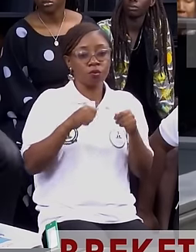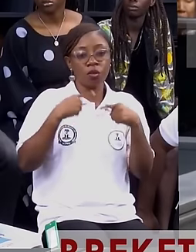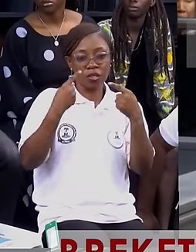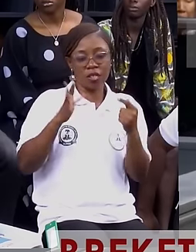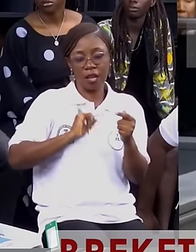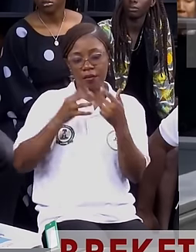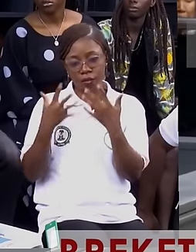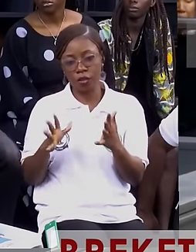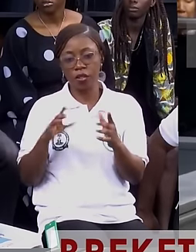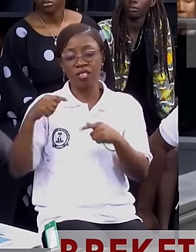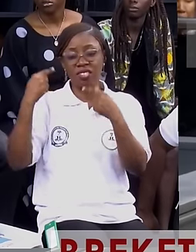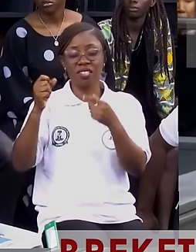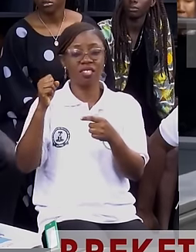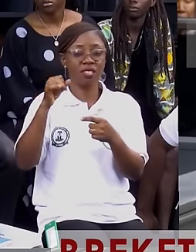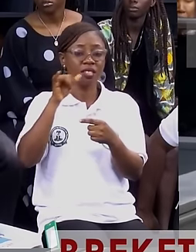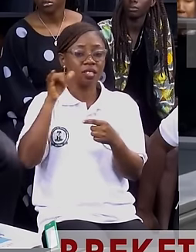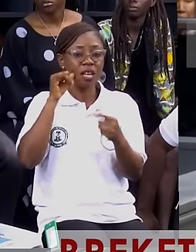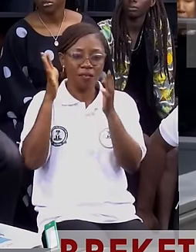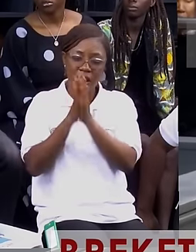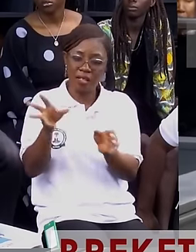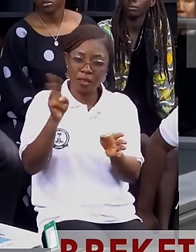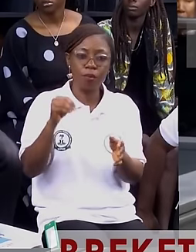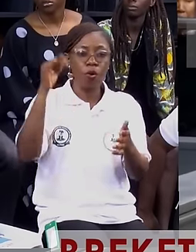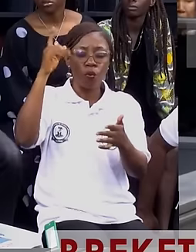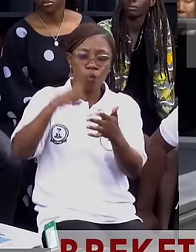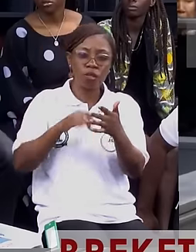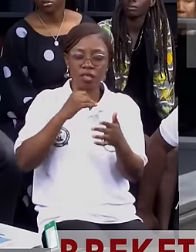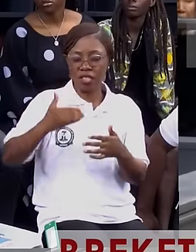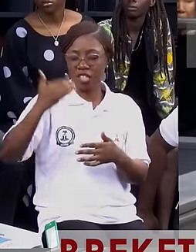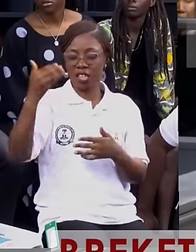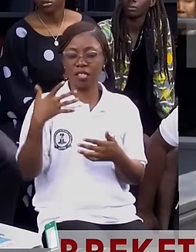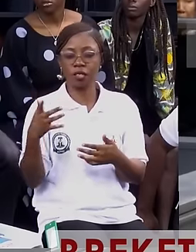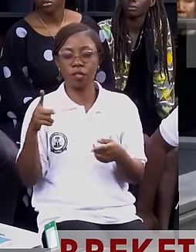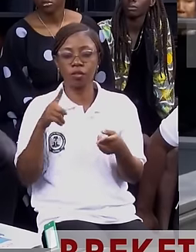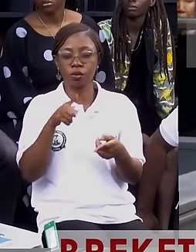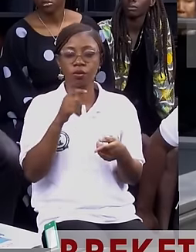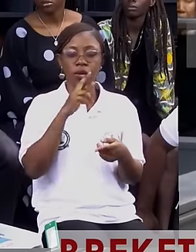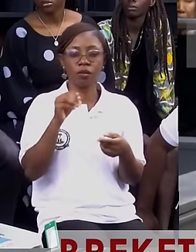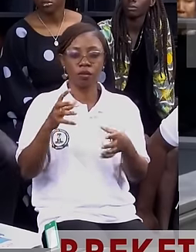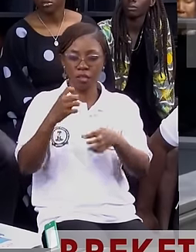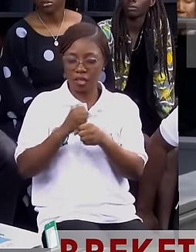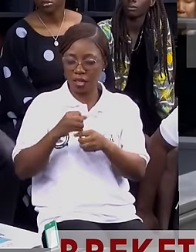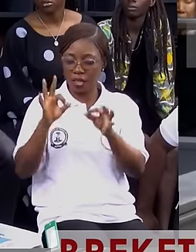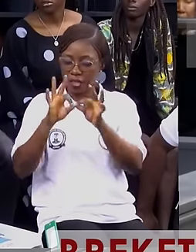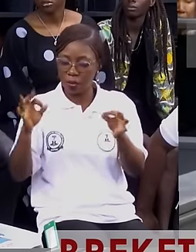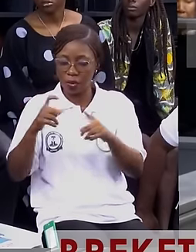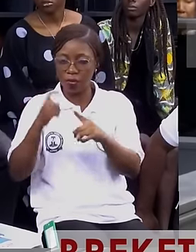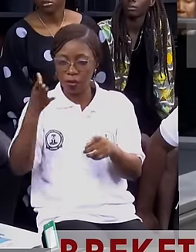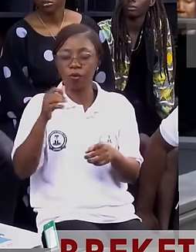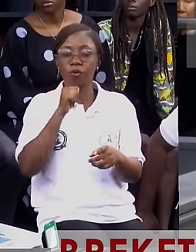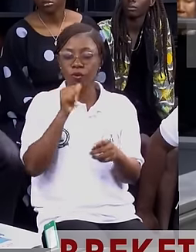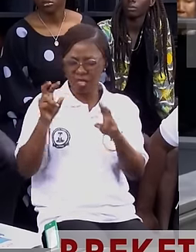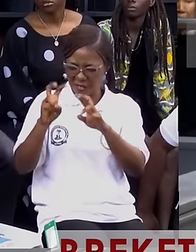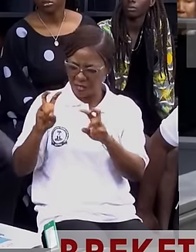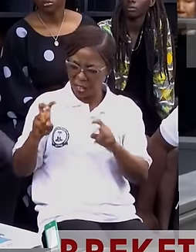here. Since yesterday, I've been asking them, like, what is the next thing? You're not taking statements from him. You are not doing any investigation